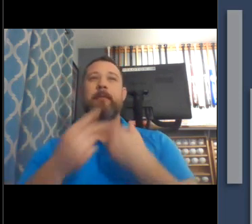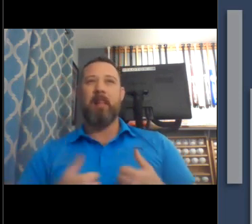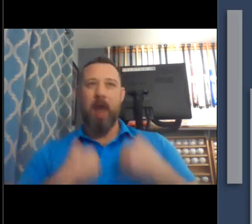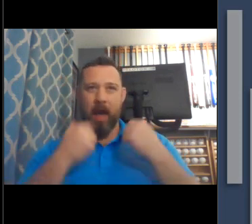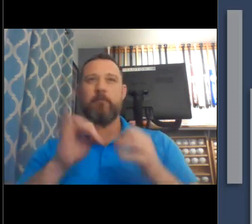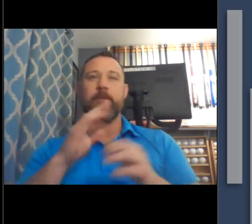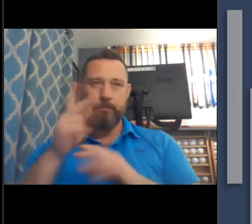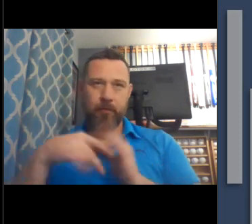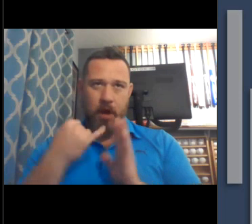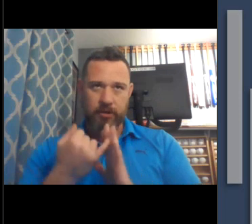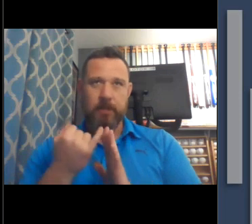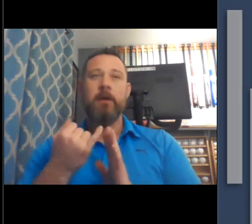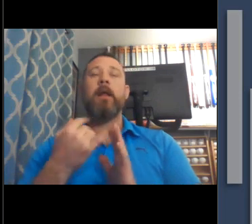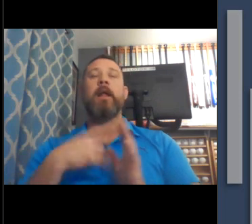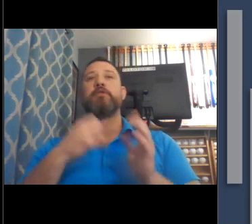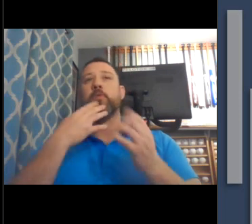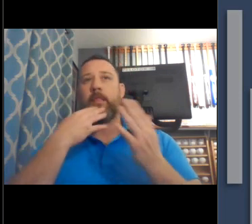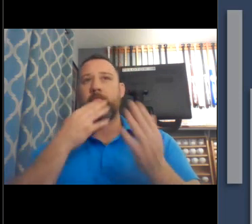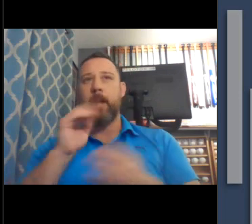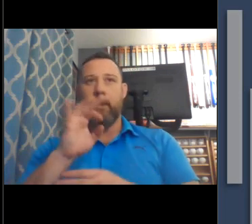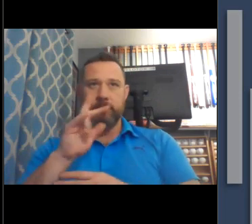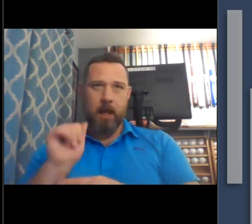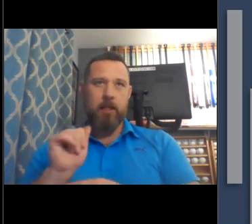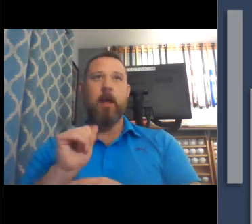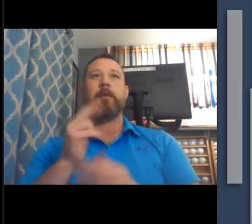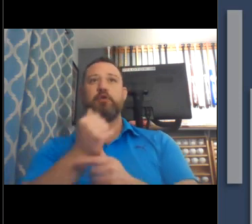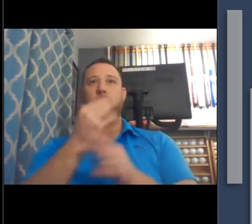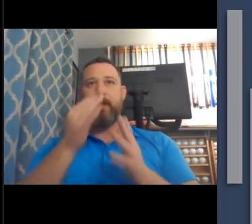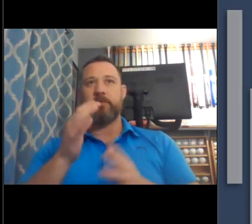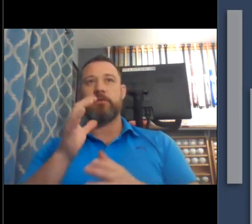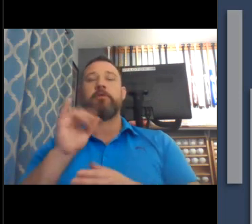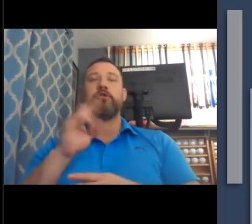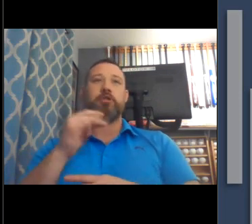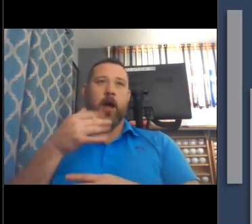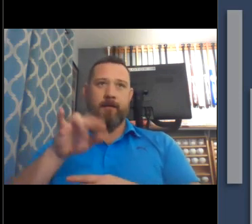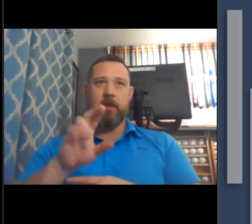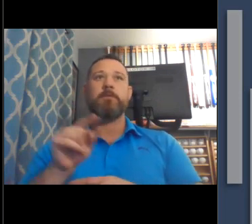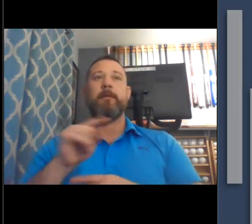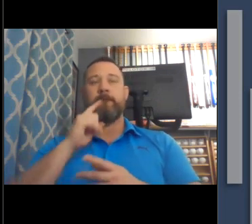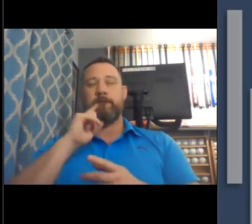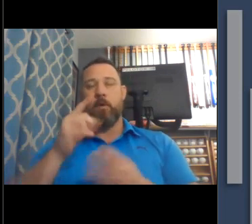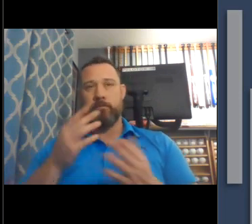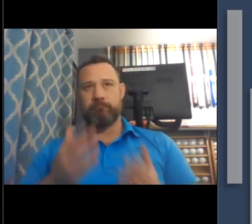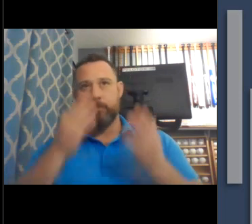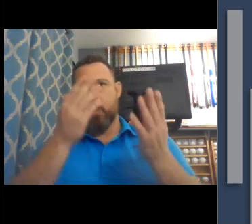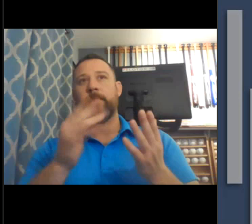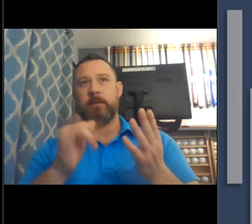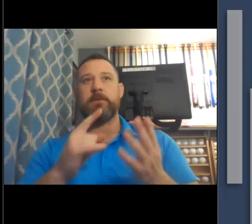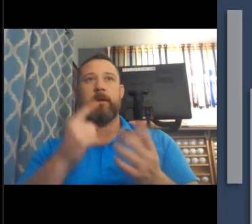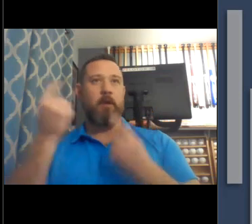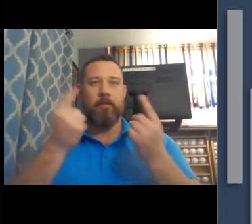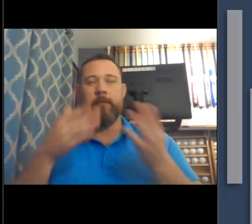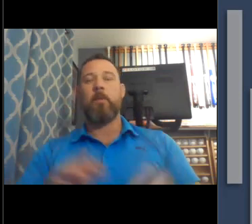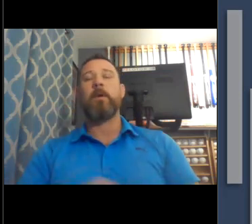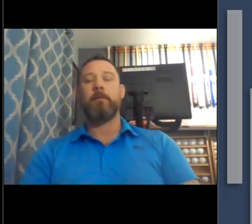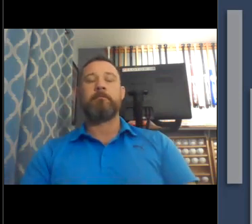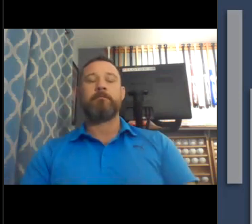again, I just want to thank Marcella and Supervisor Chavez for putting this forward in such a thoughtful way.